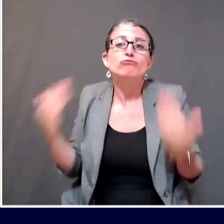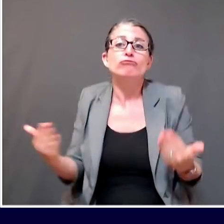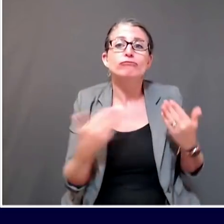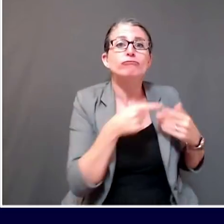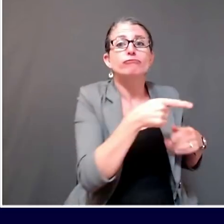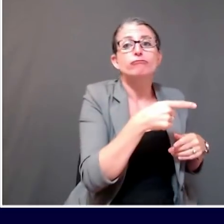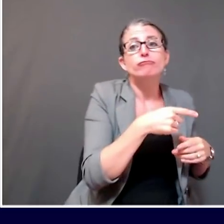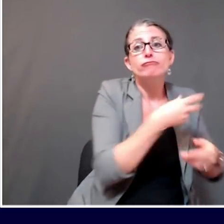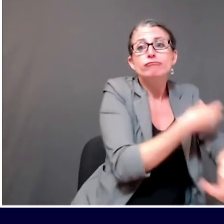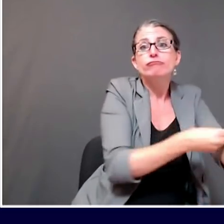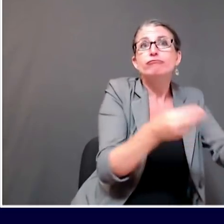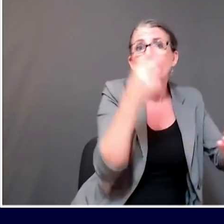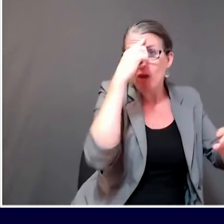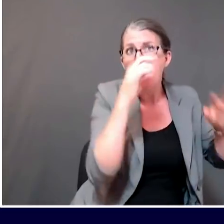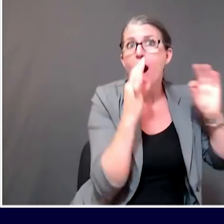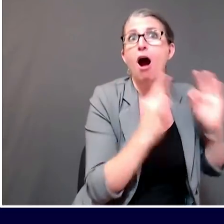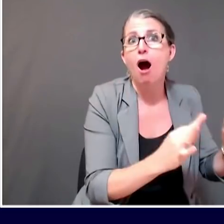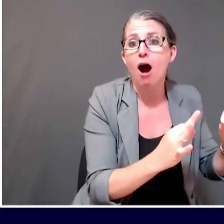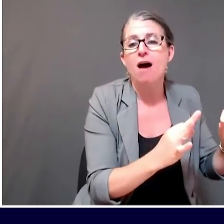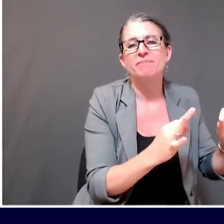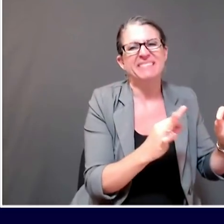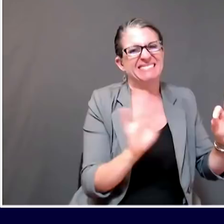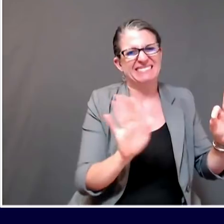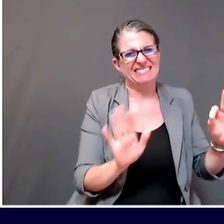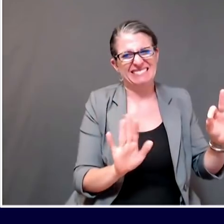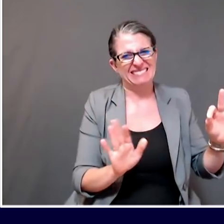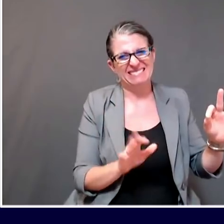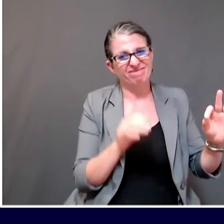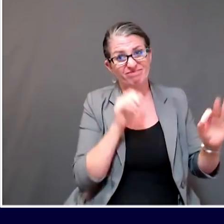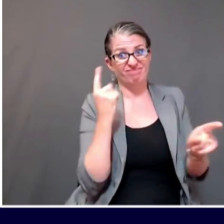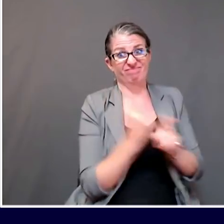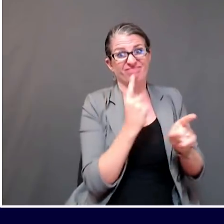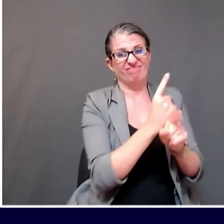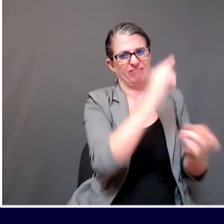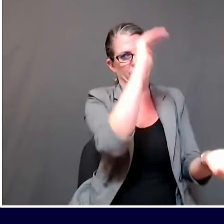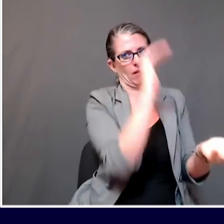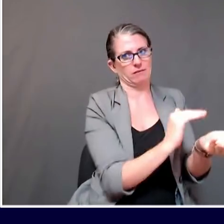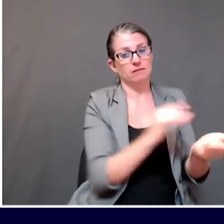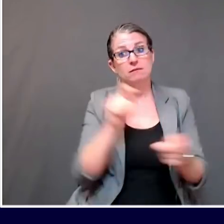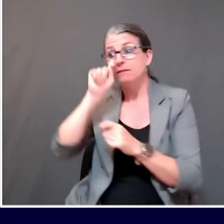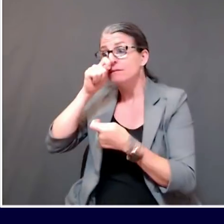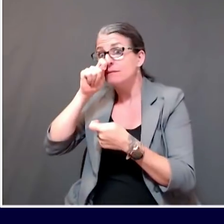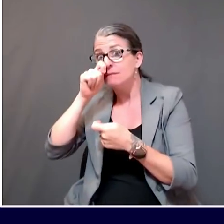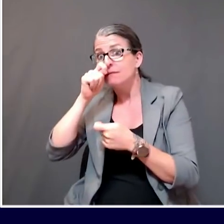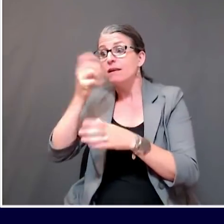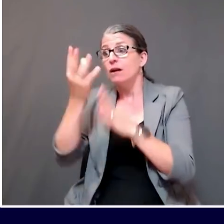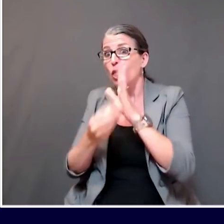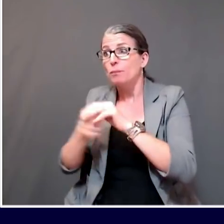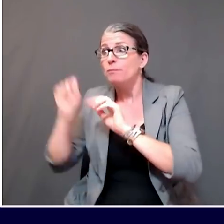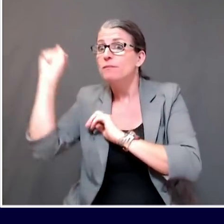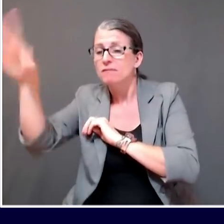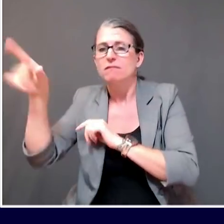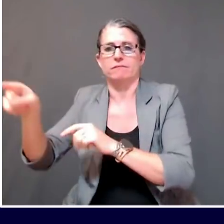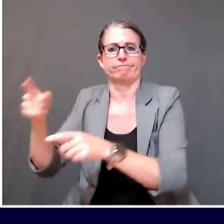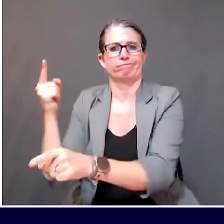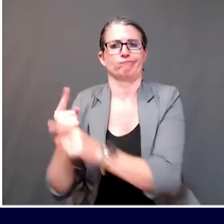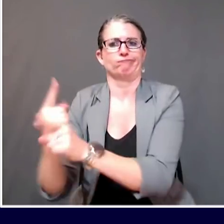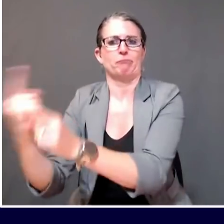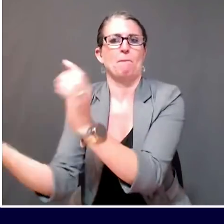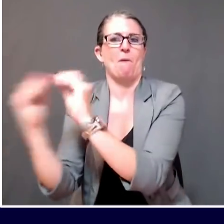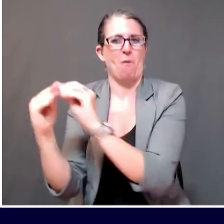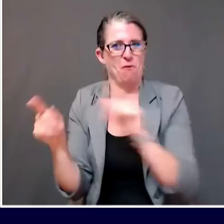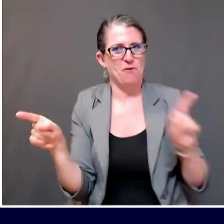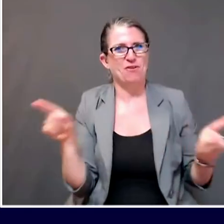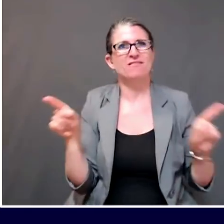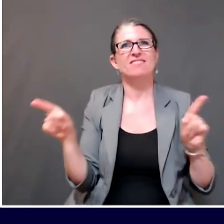camp's standard protocol, they tested all the campers with this antigen testing. I'm sorry, not all, some of